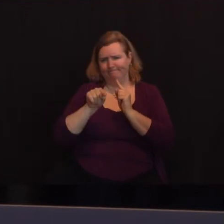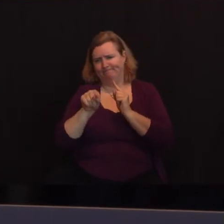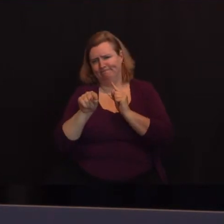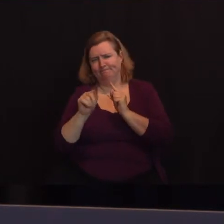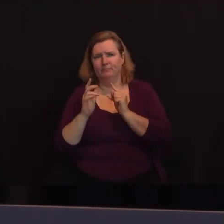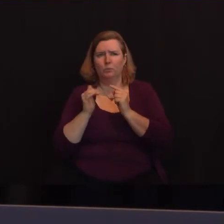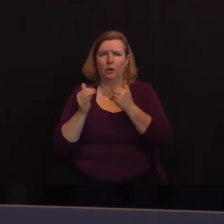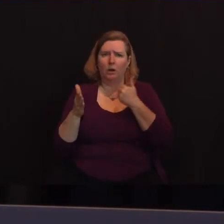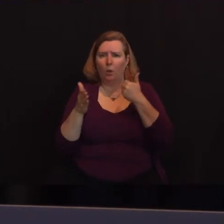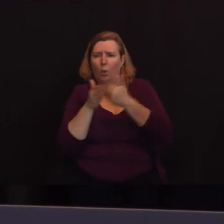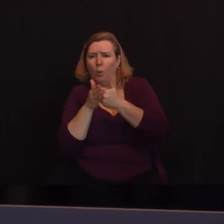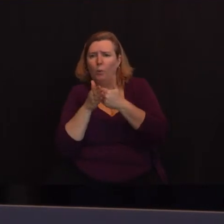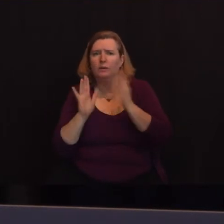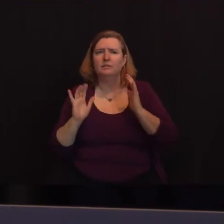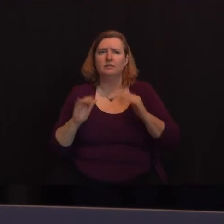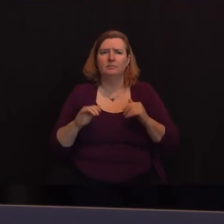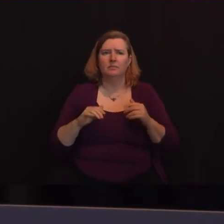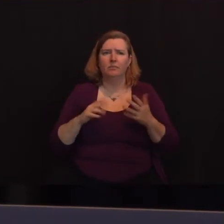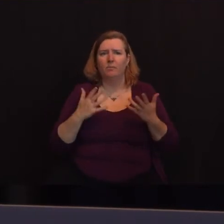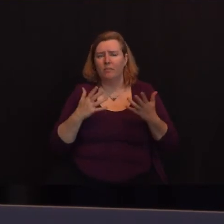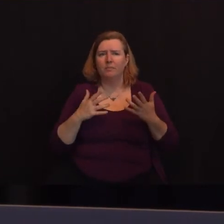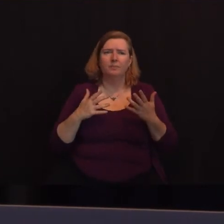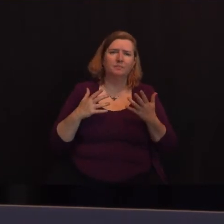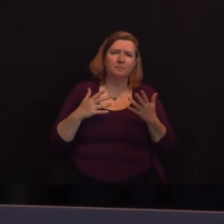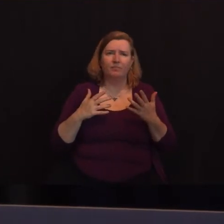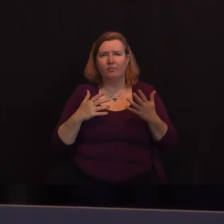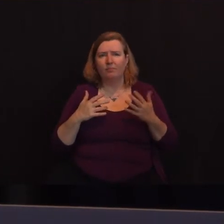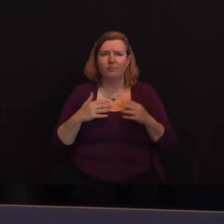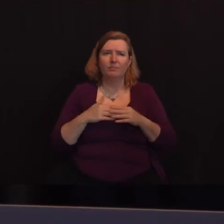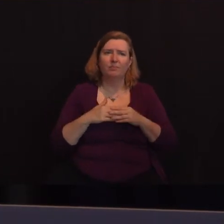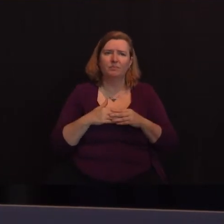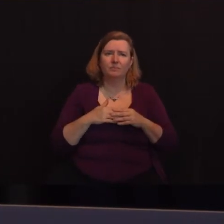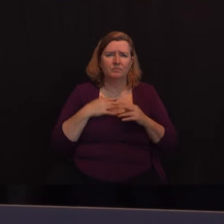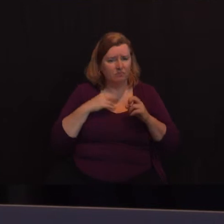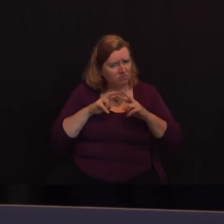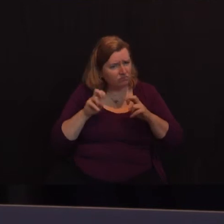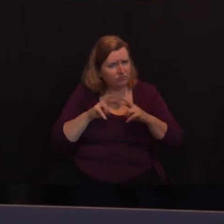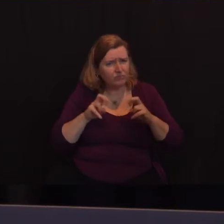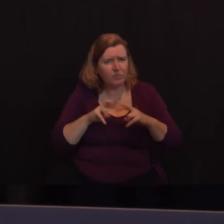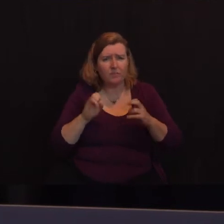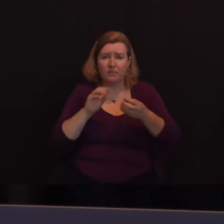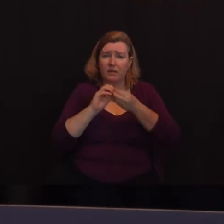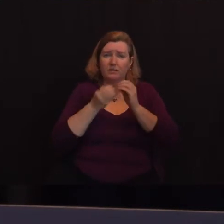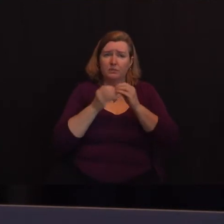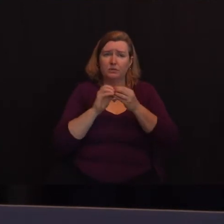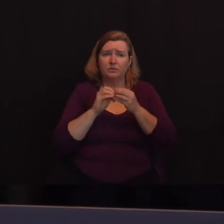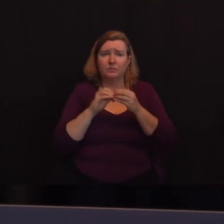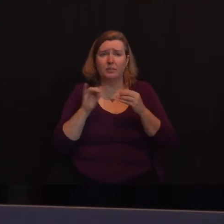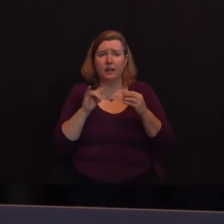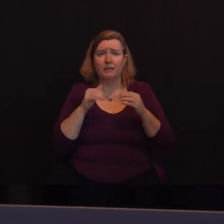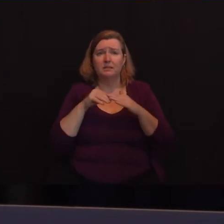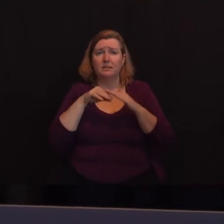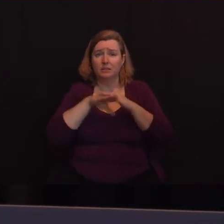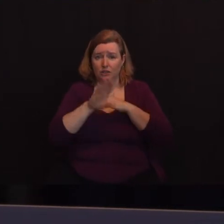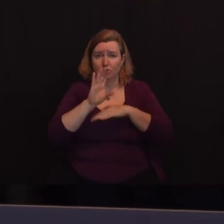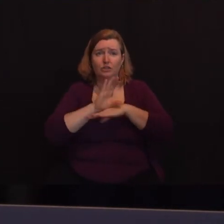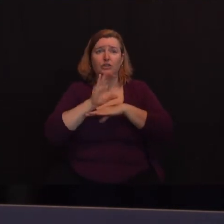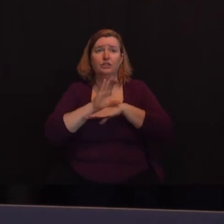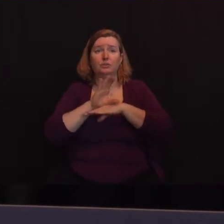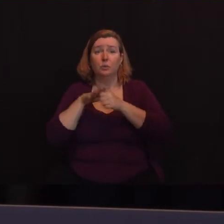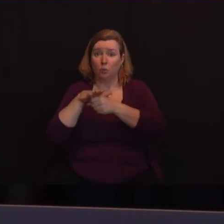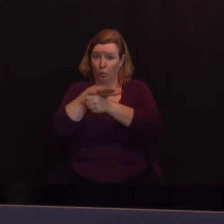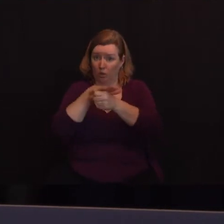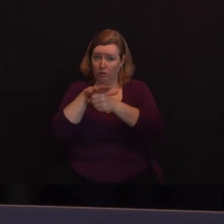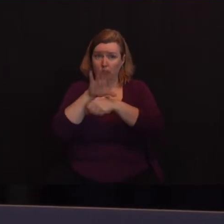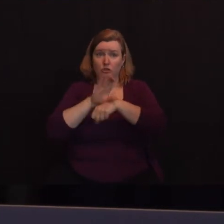yet because I see the numbers when we get deep into a community and we're in a local church and we have local